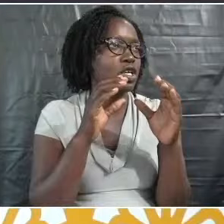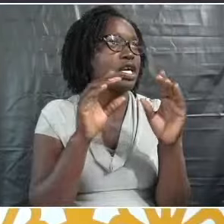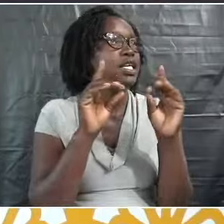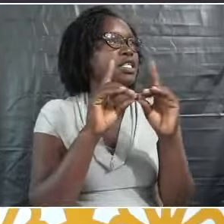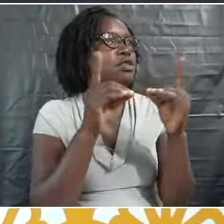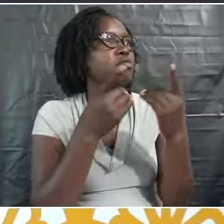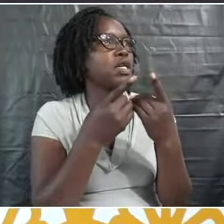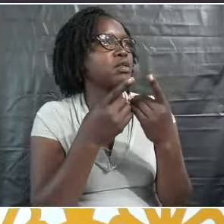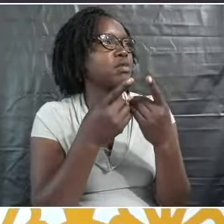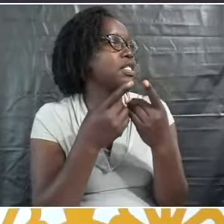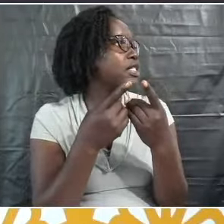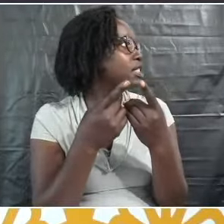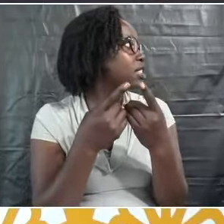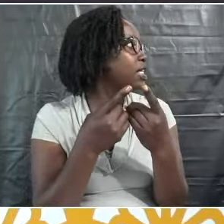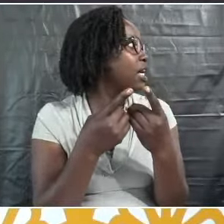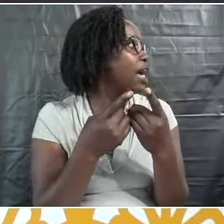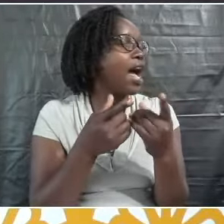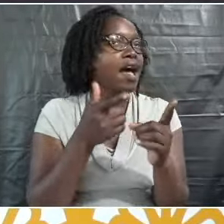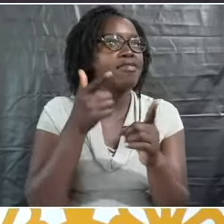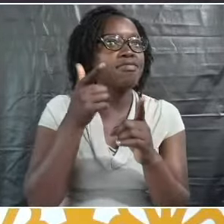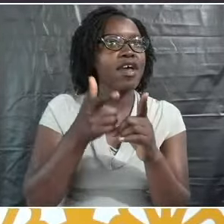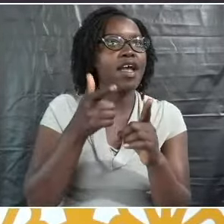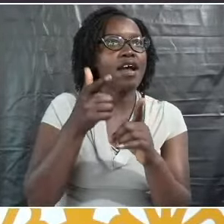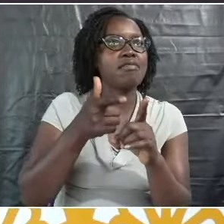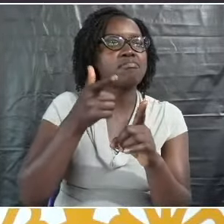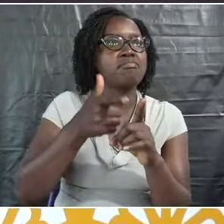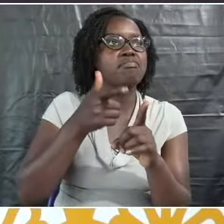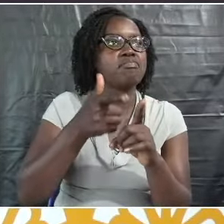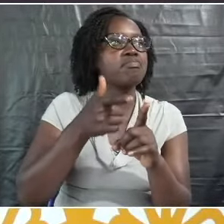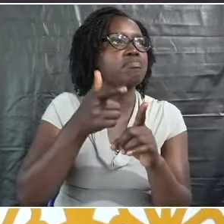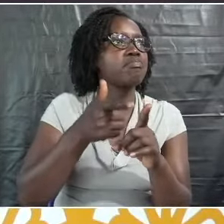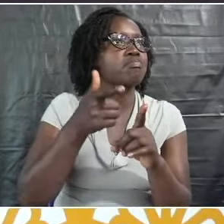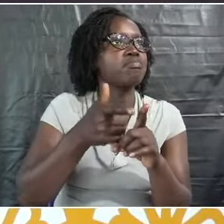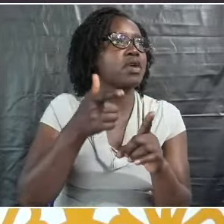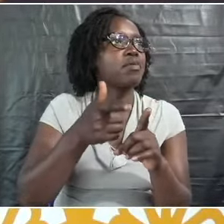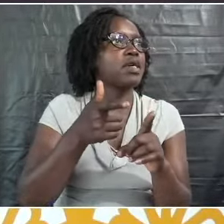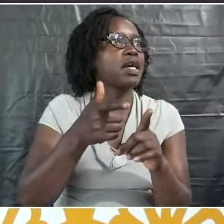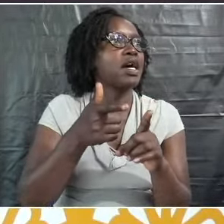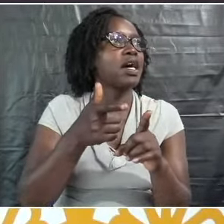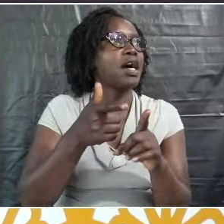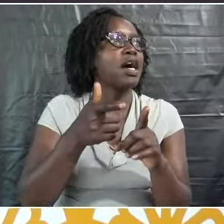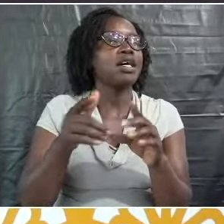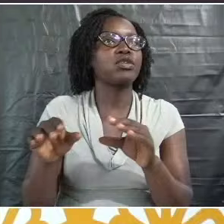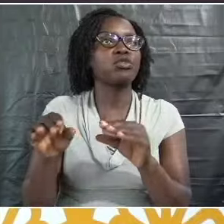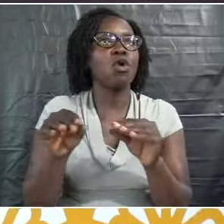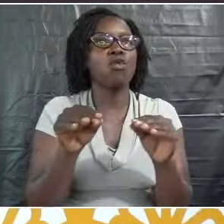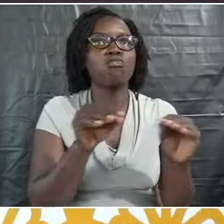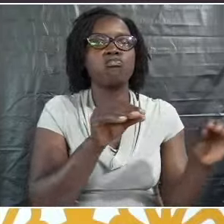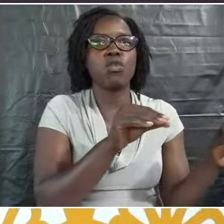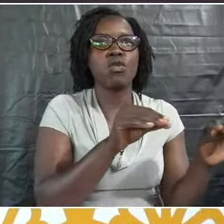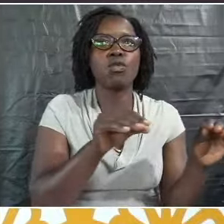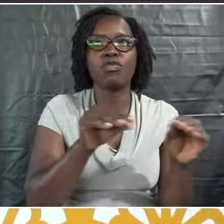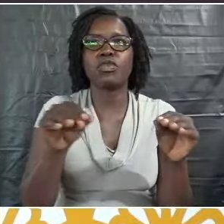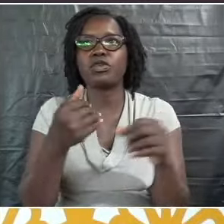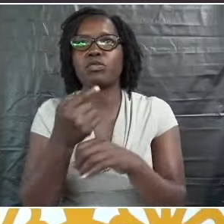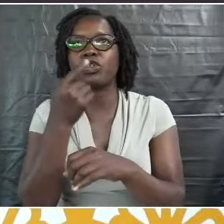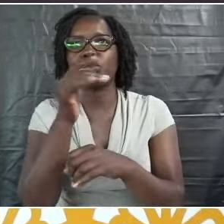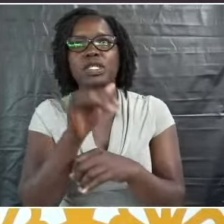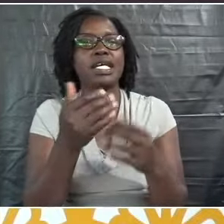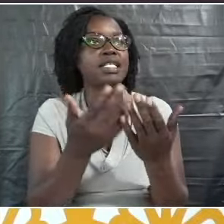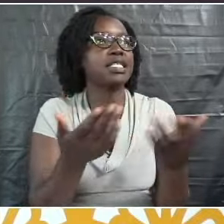department, the camera men and women, and those who are moving around just to make sure that things